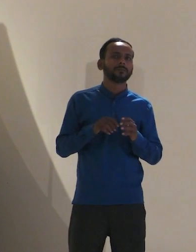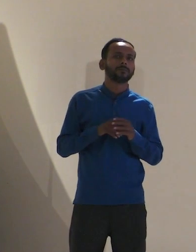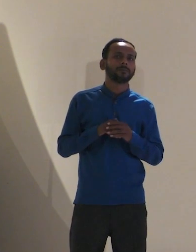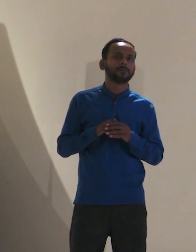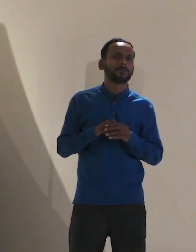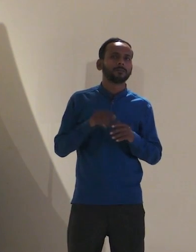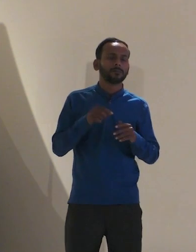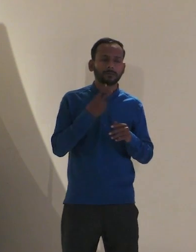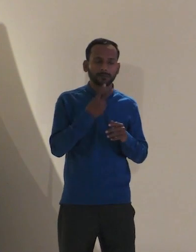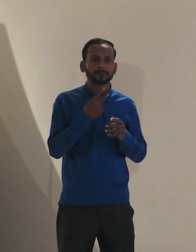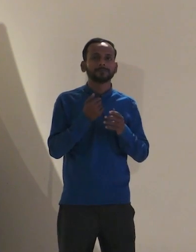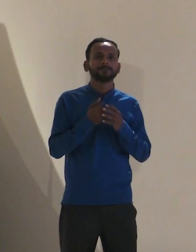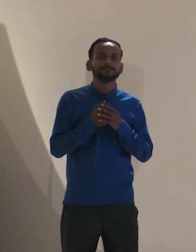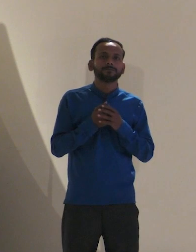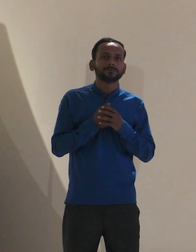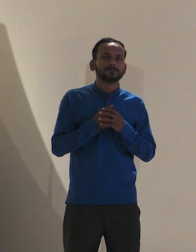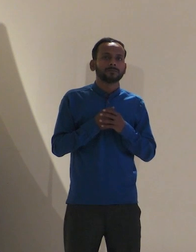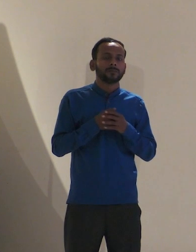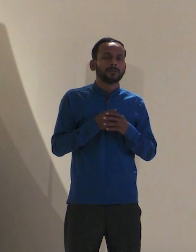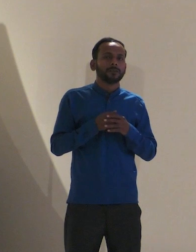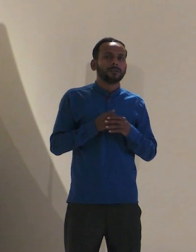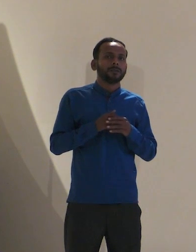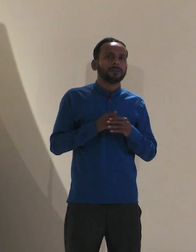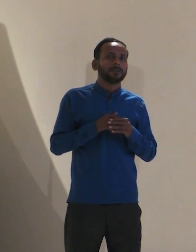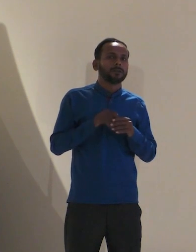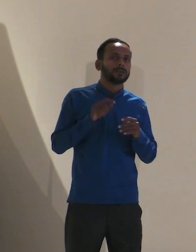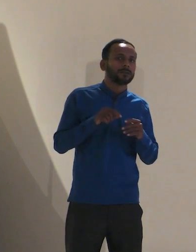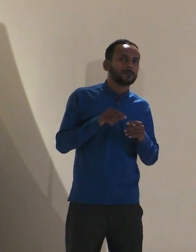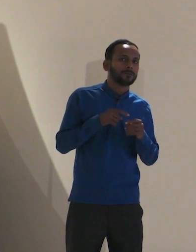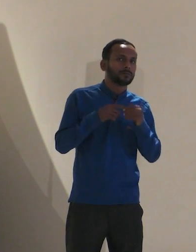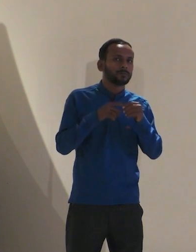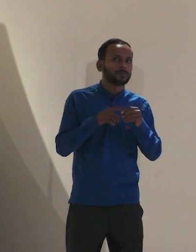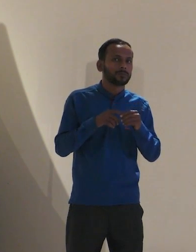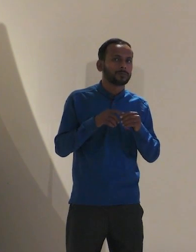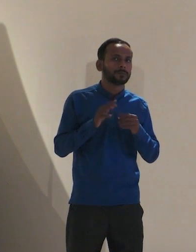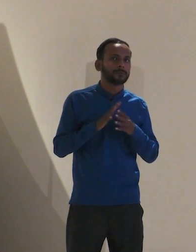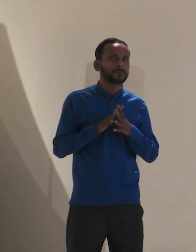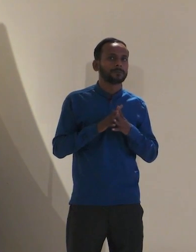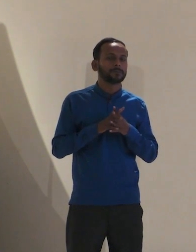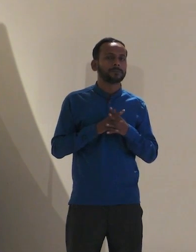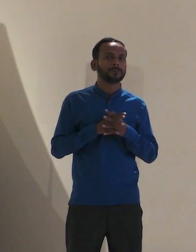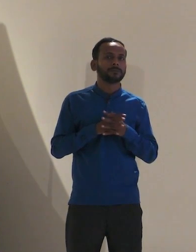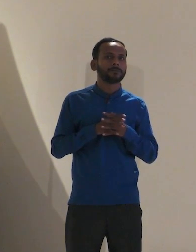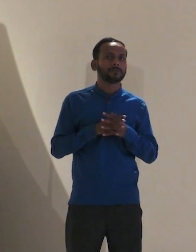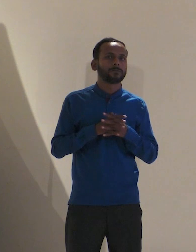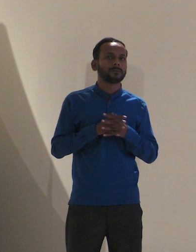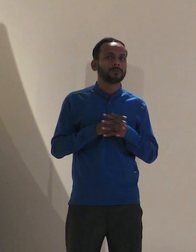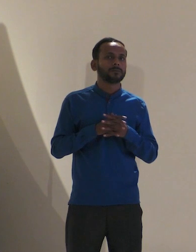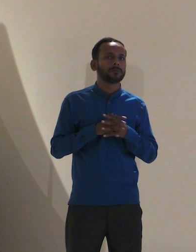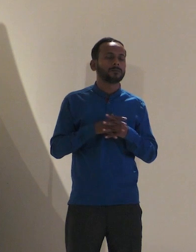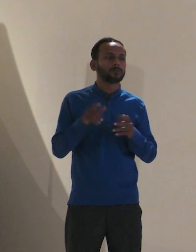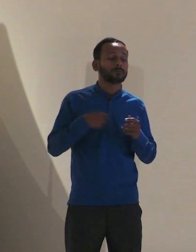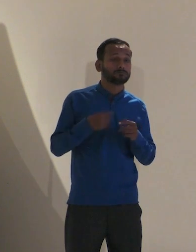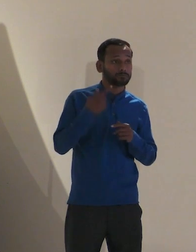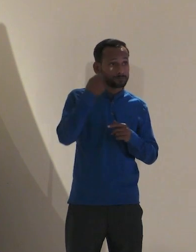me? Okay. I'm Saptarshi. I'm part of the Disappearing Dialogues, and we have been lucky actually to have